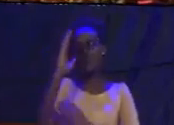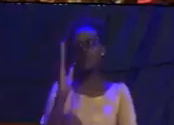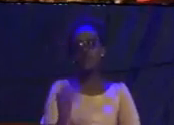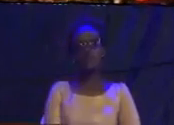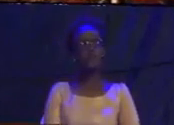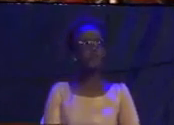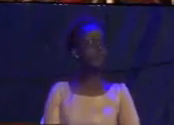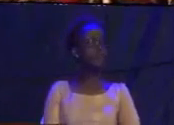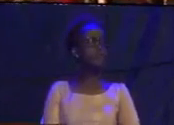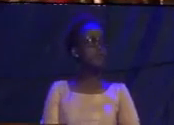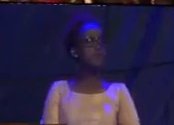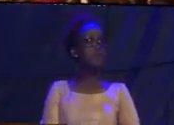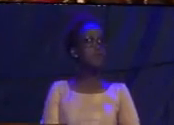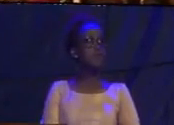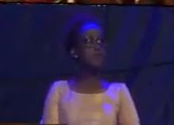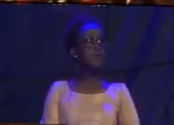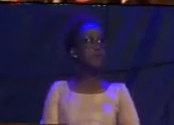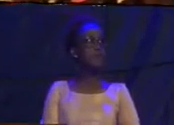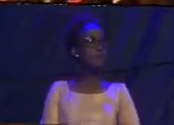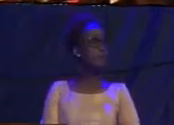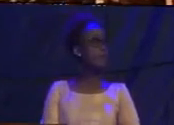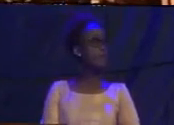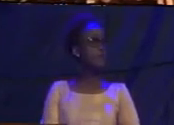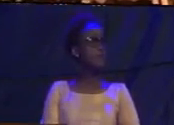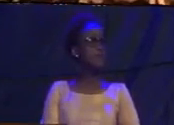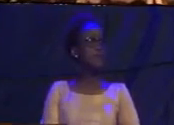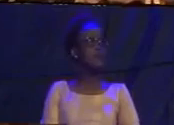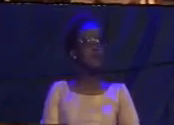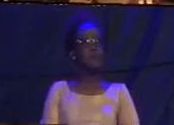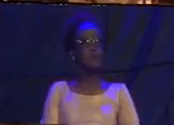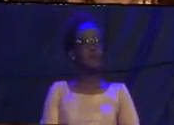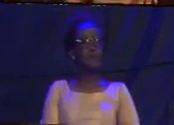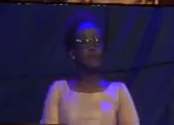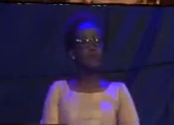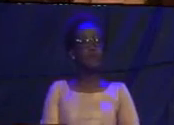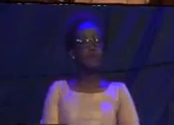to God as the firstborn city that they had conquered in the promised land.